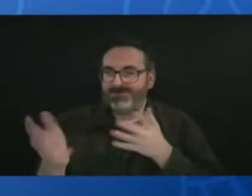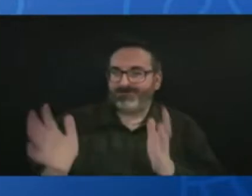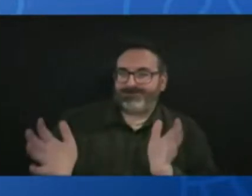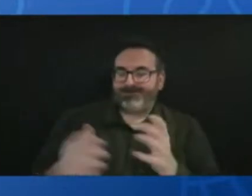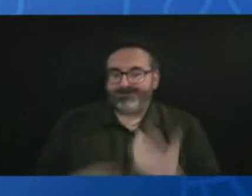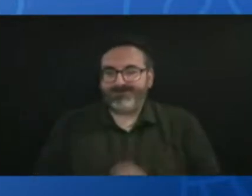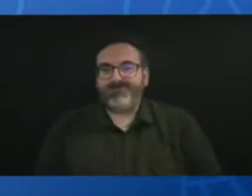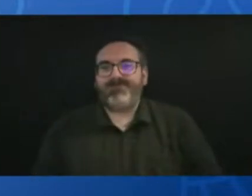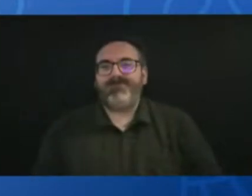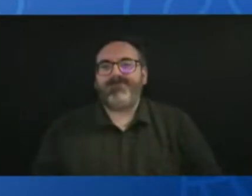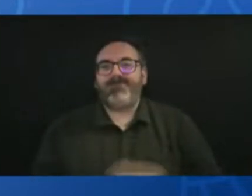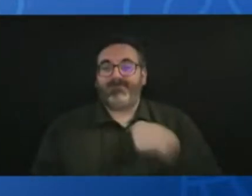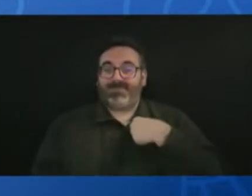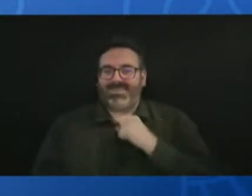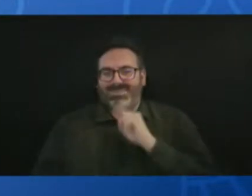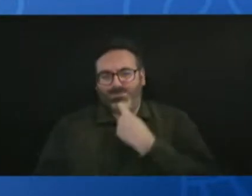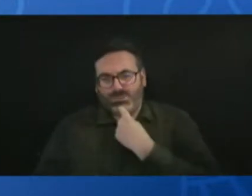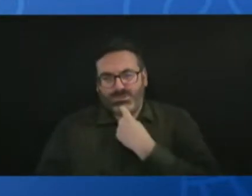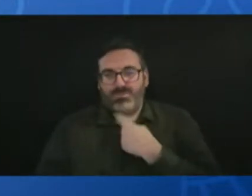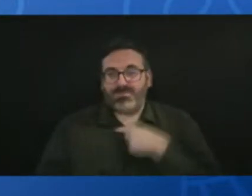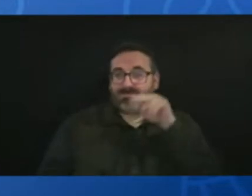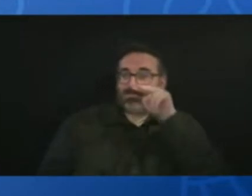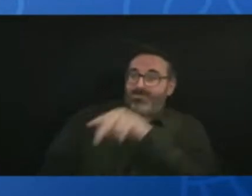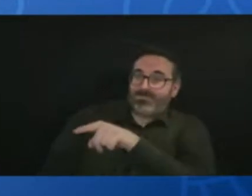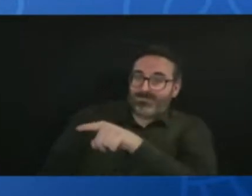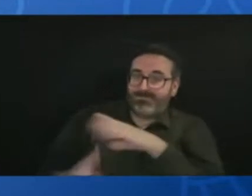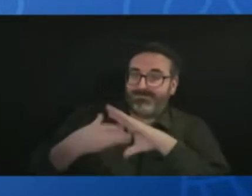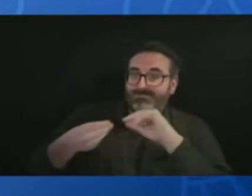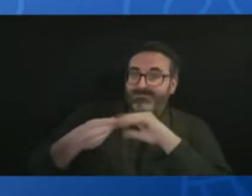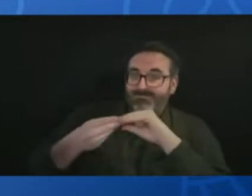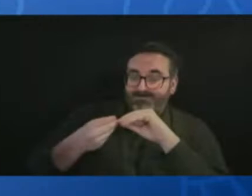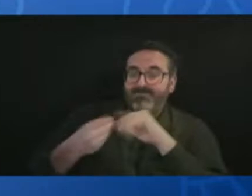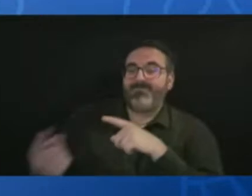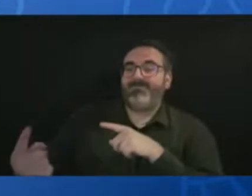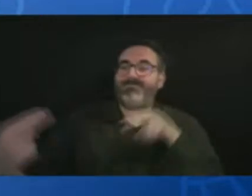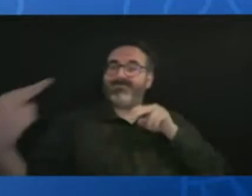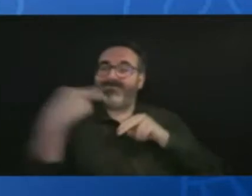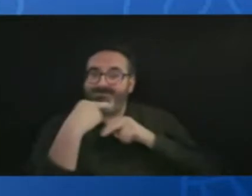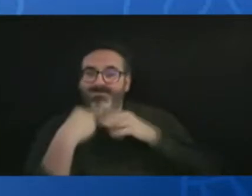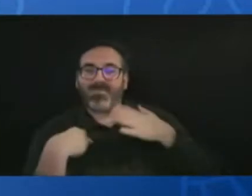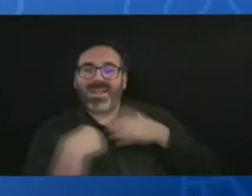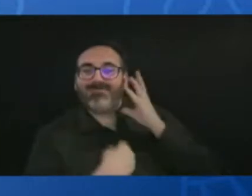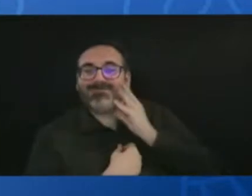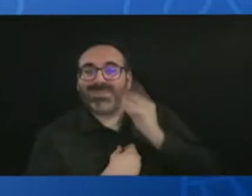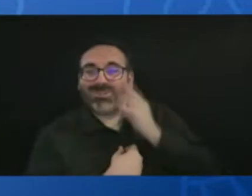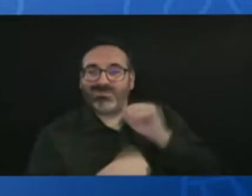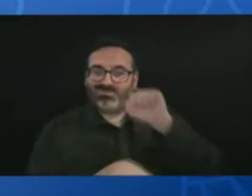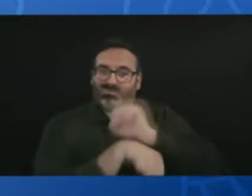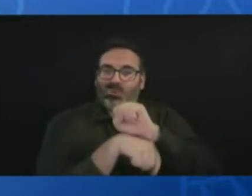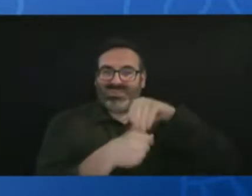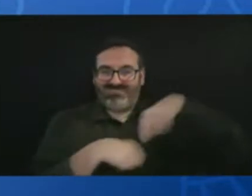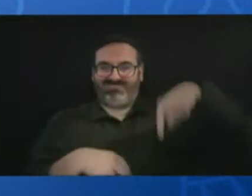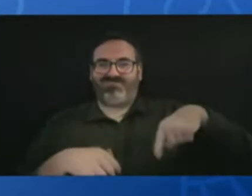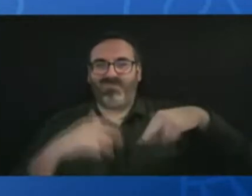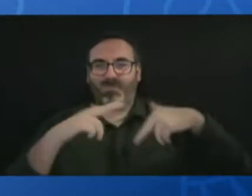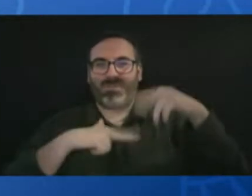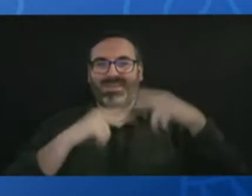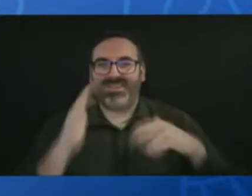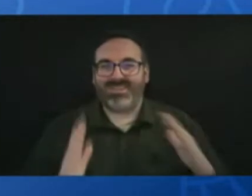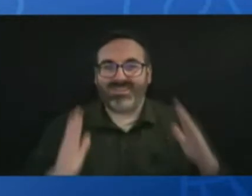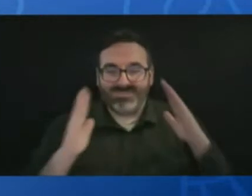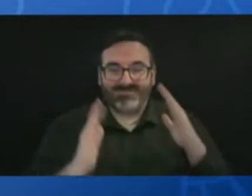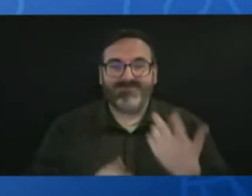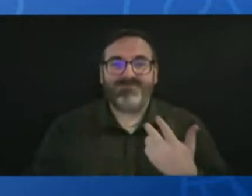when I say these things to you and say them to you from my experience working in this building, with the people who've devoted their lives to dealing with